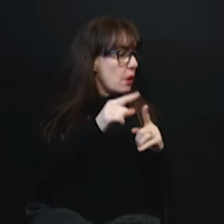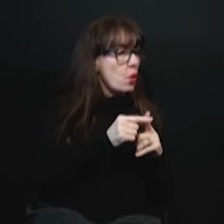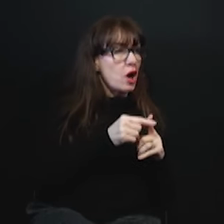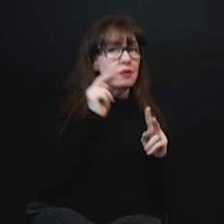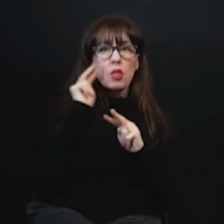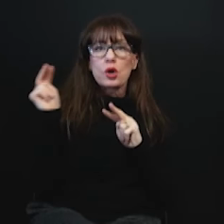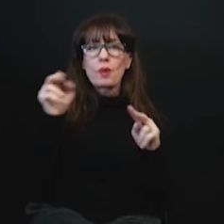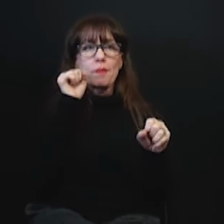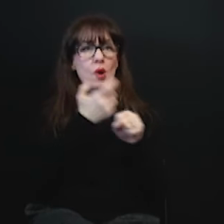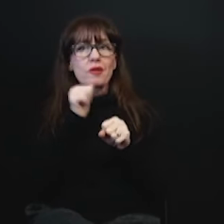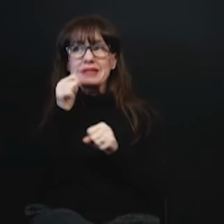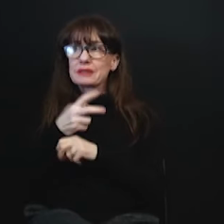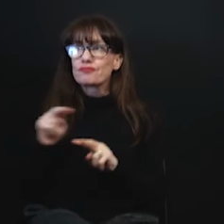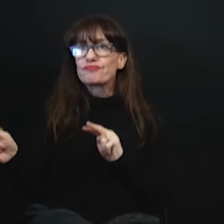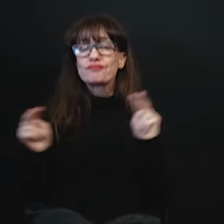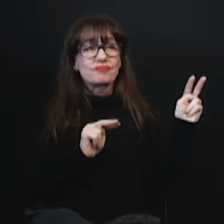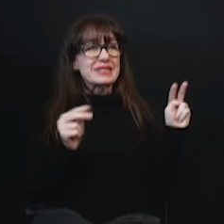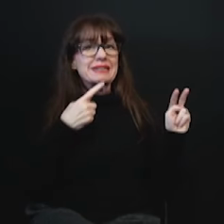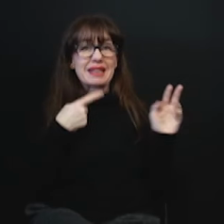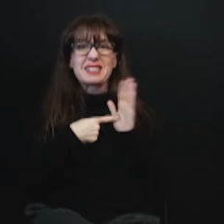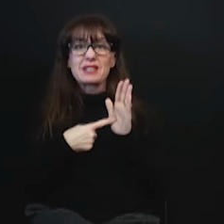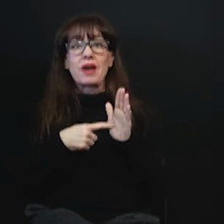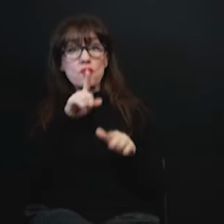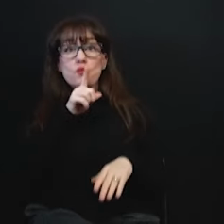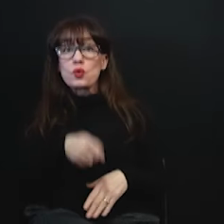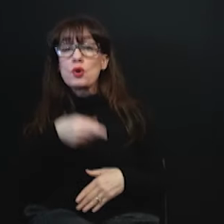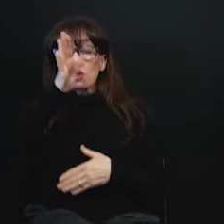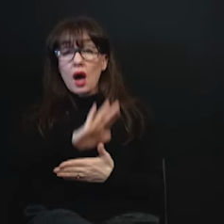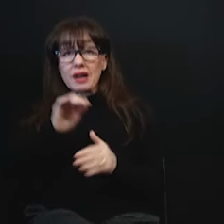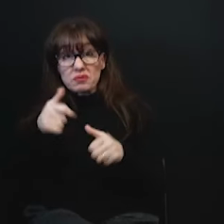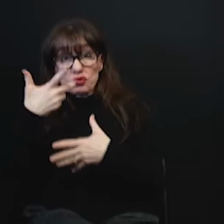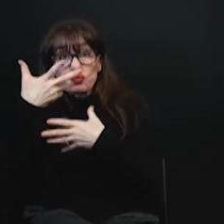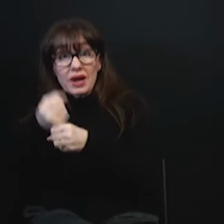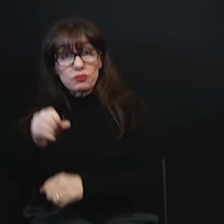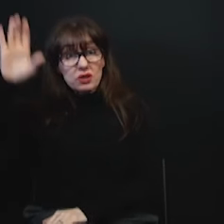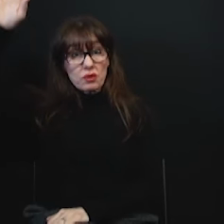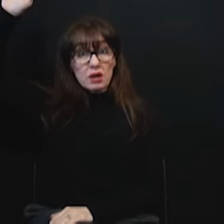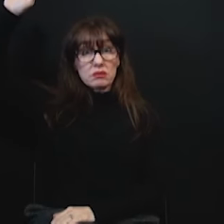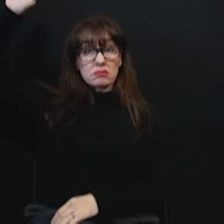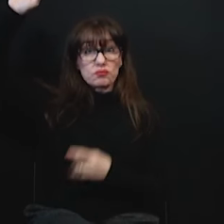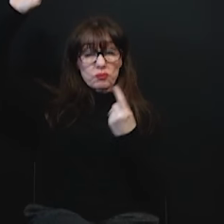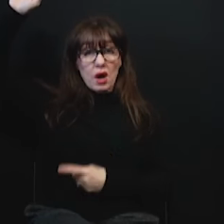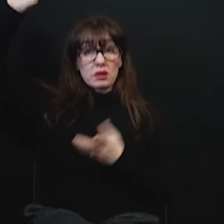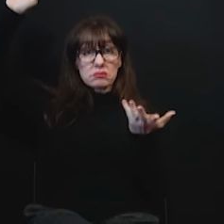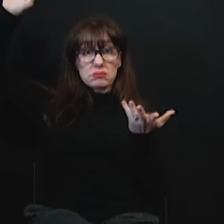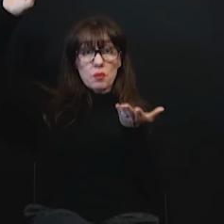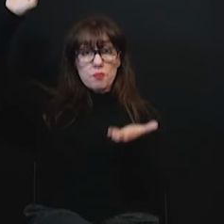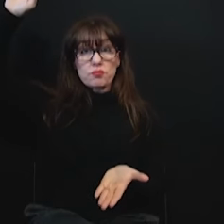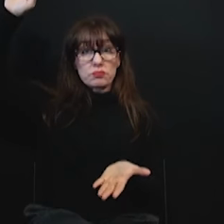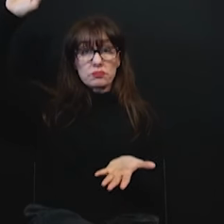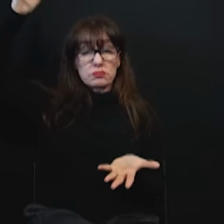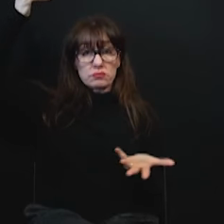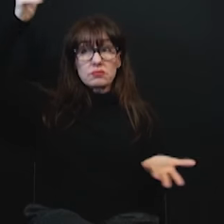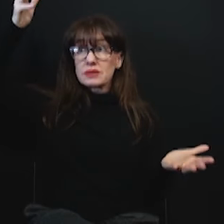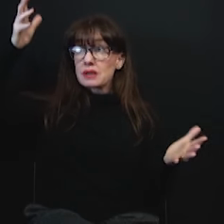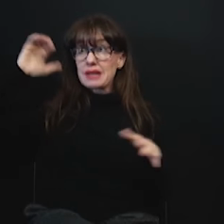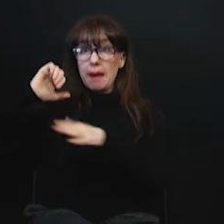and sisters, how many of you can say, can testify today that God is trustworthy? Raise your hand if he has proven himself to you at least.